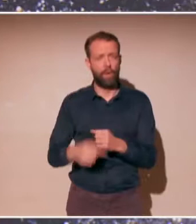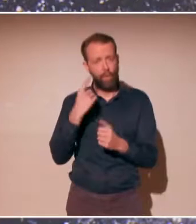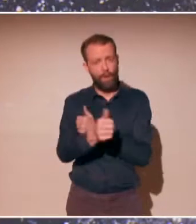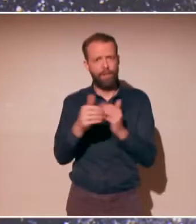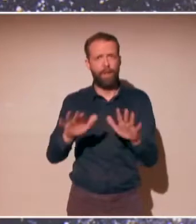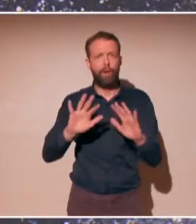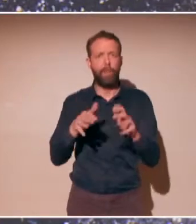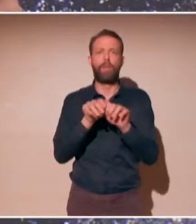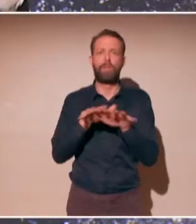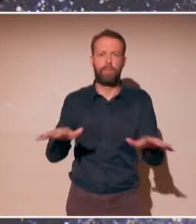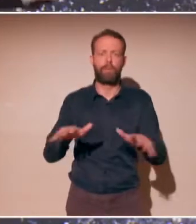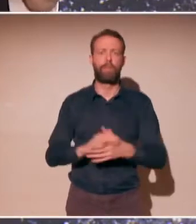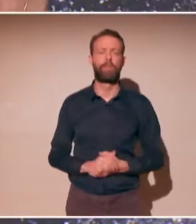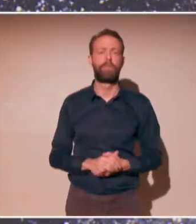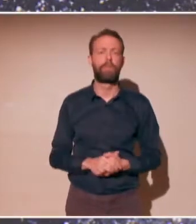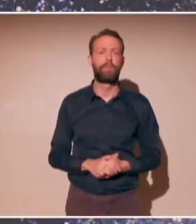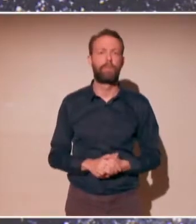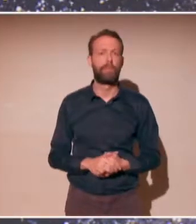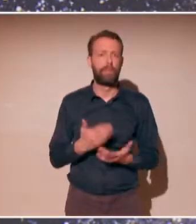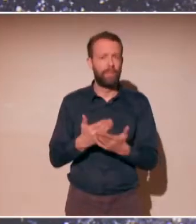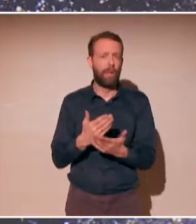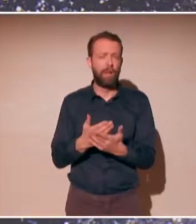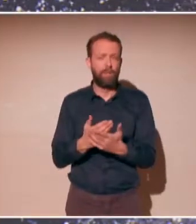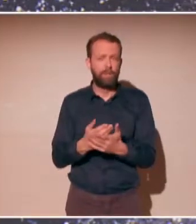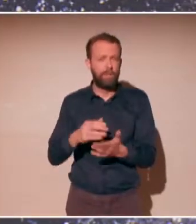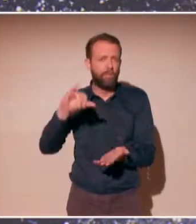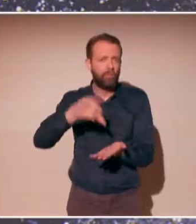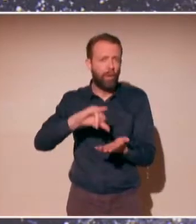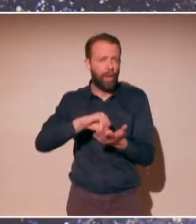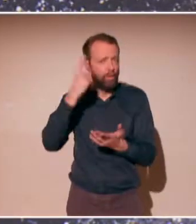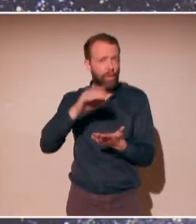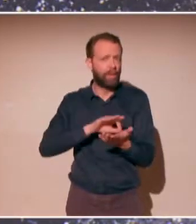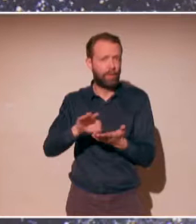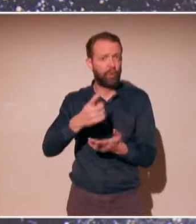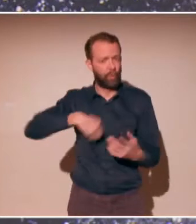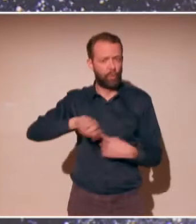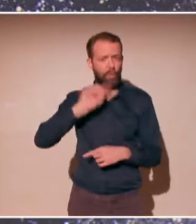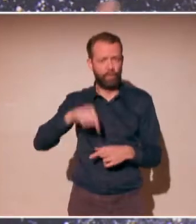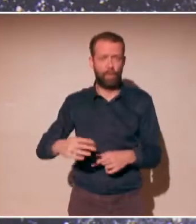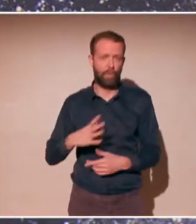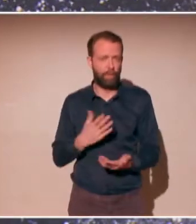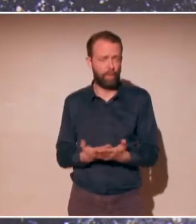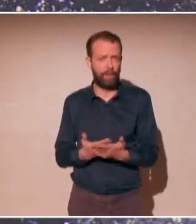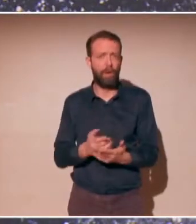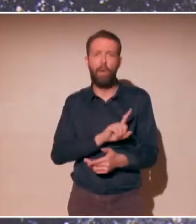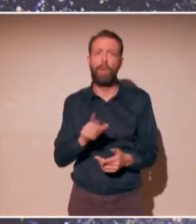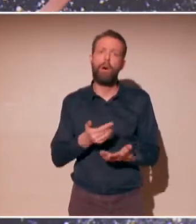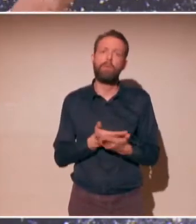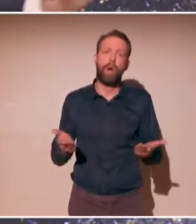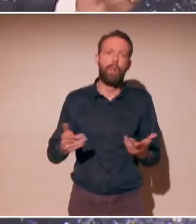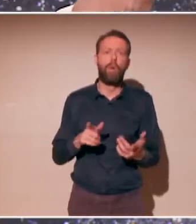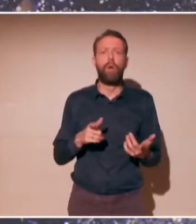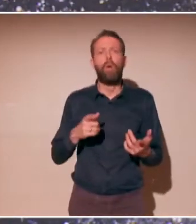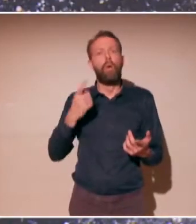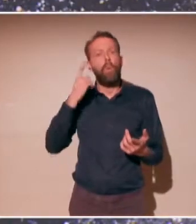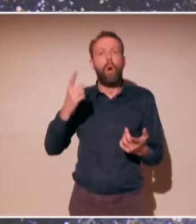we need to establish these rules and this framework for the development of these self-driving cars. It should be at the heart of